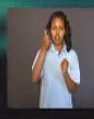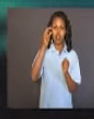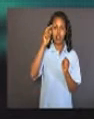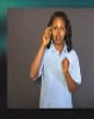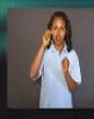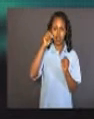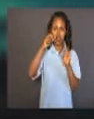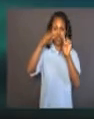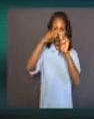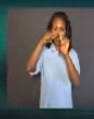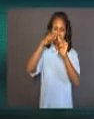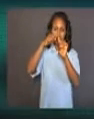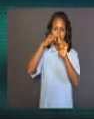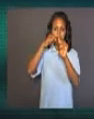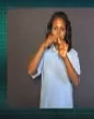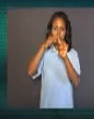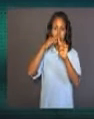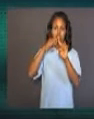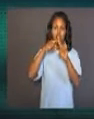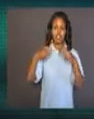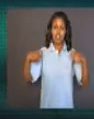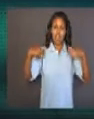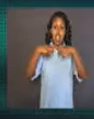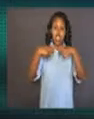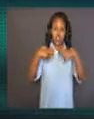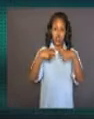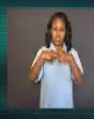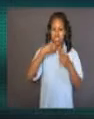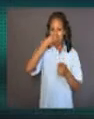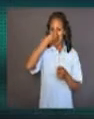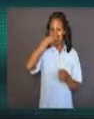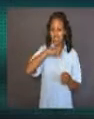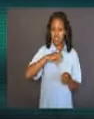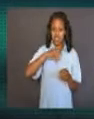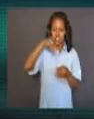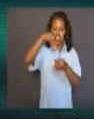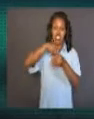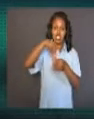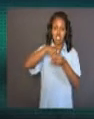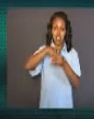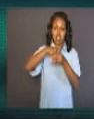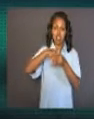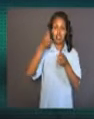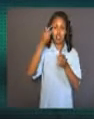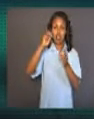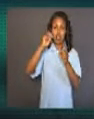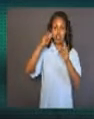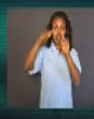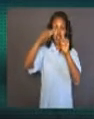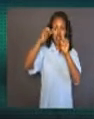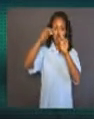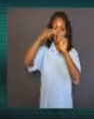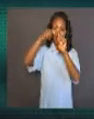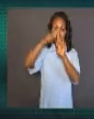anodes. As electrons are heated inside the cathode,